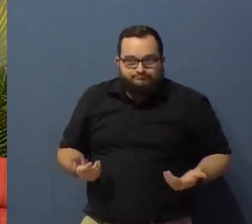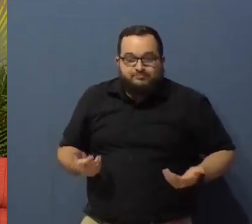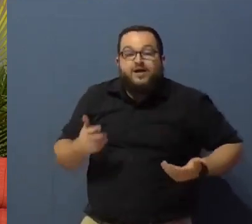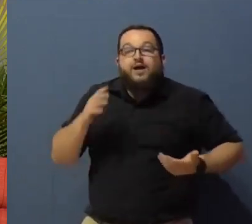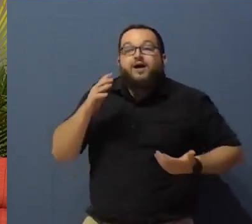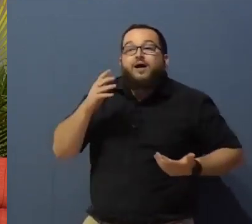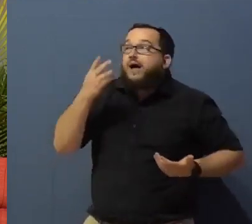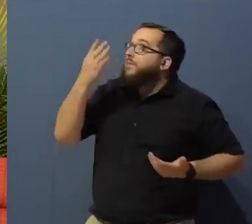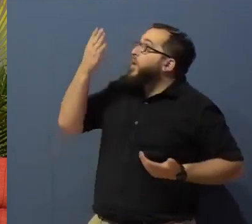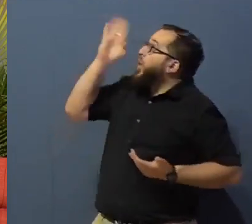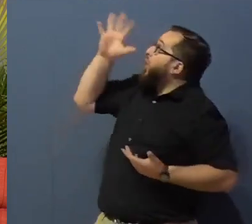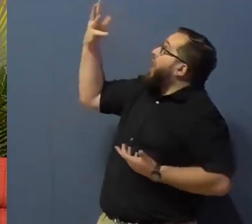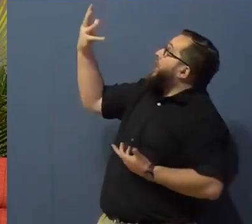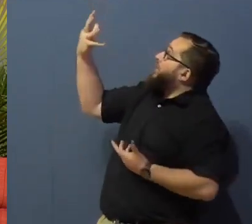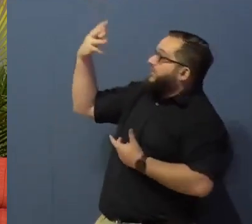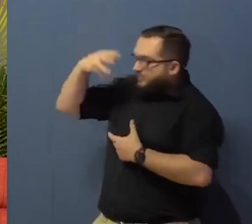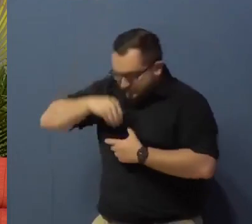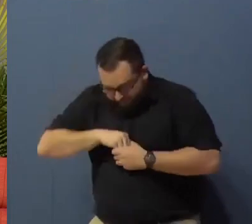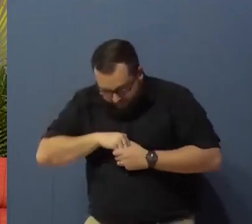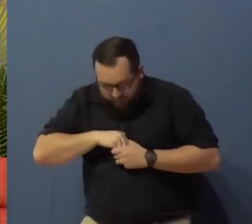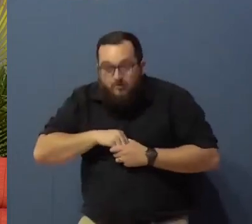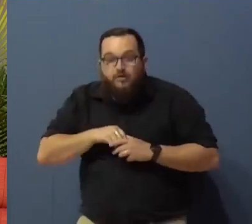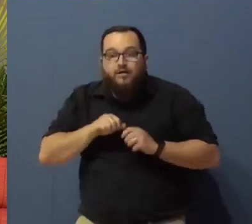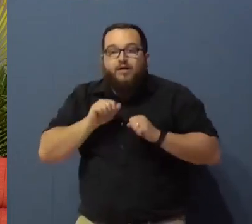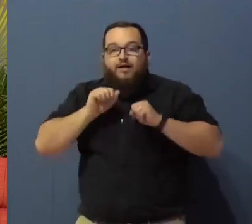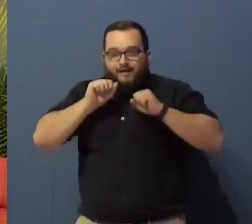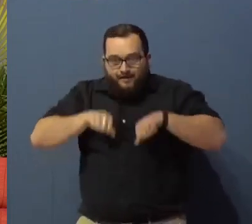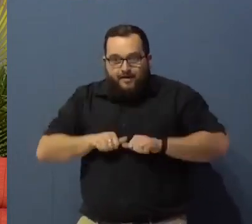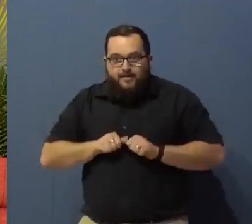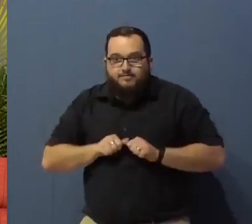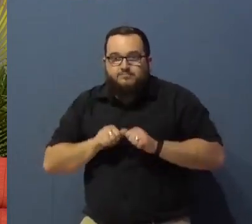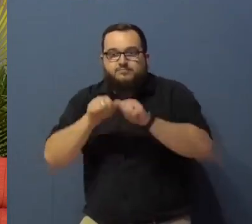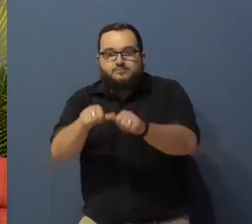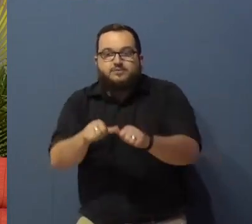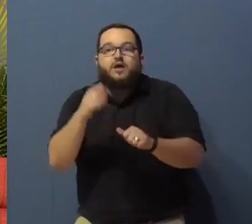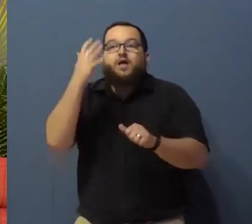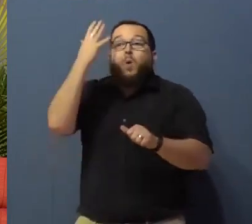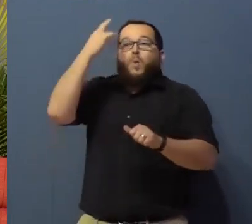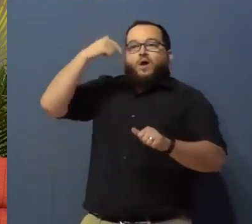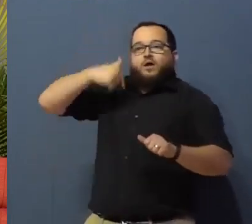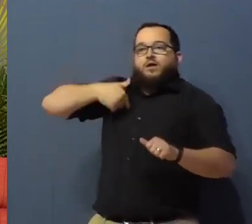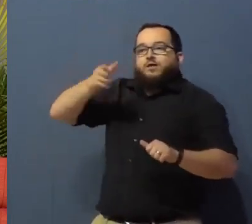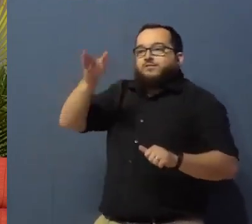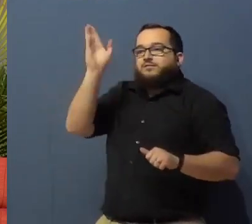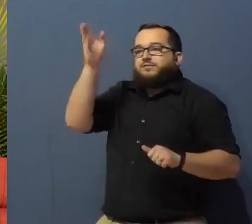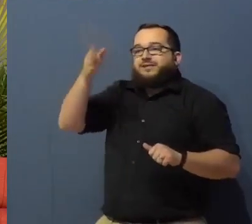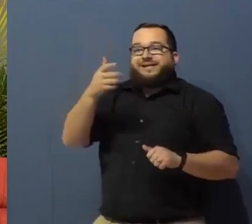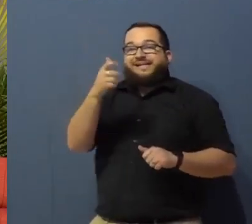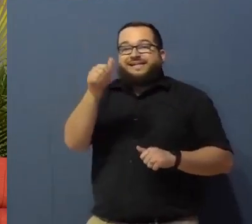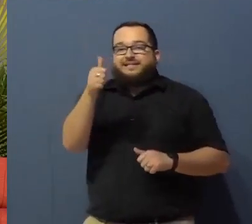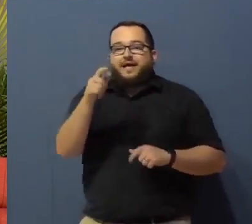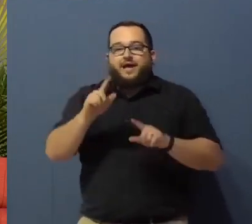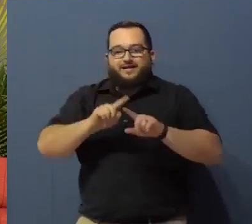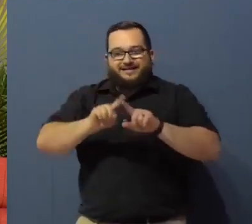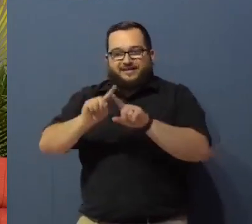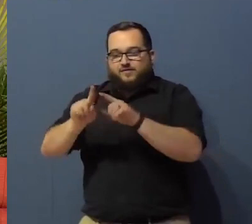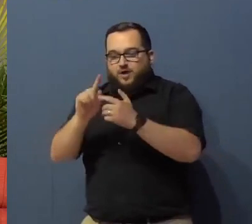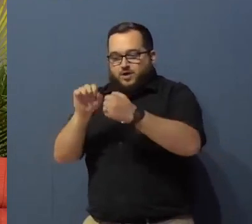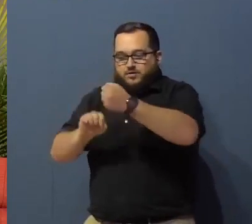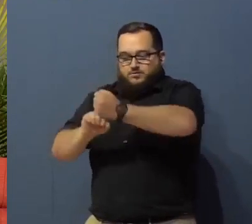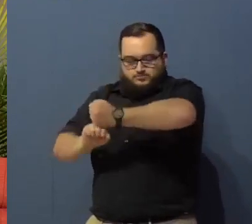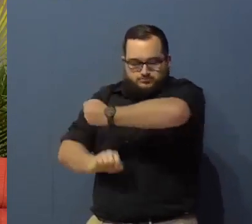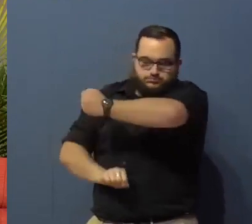But God in me can. And that's why I want to present to you 10 pillars of a